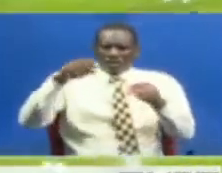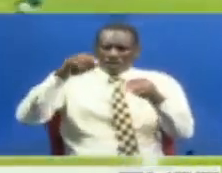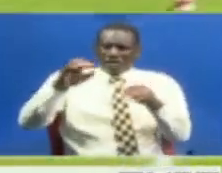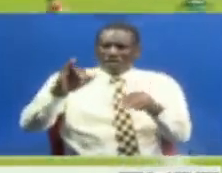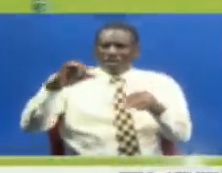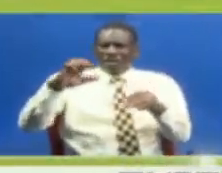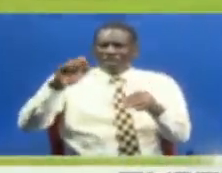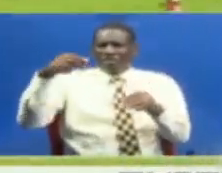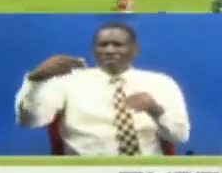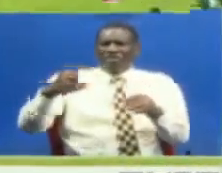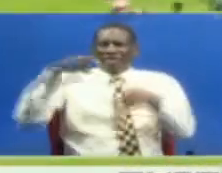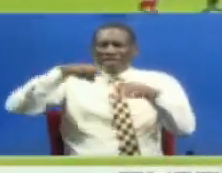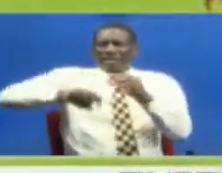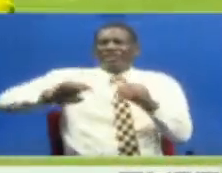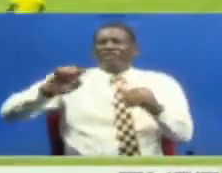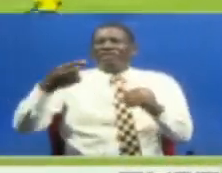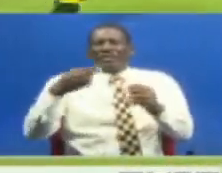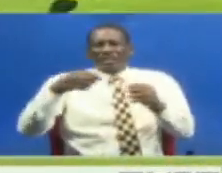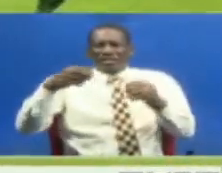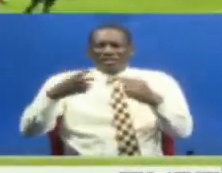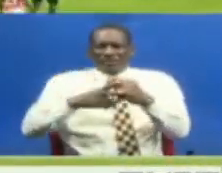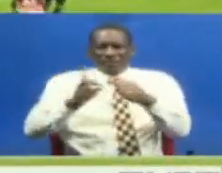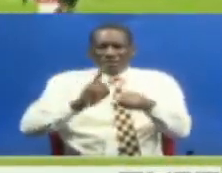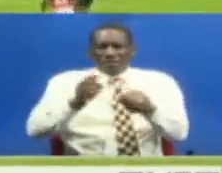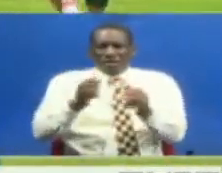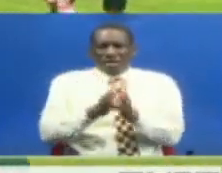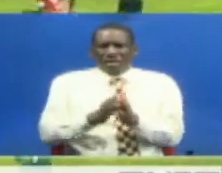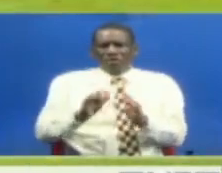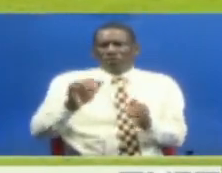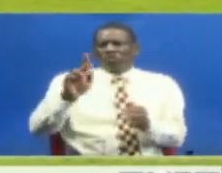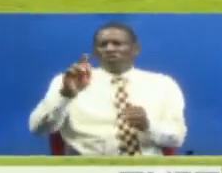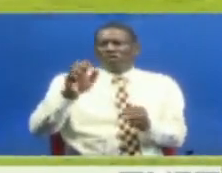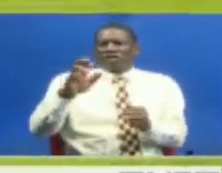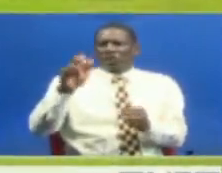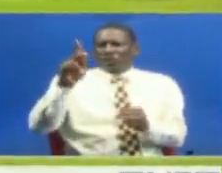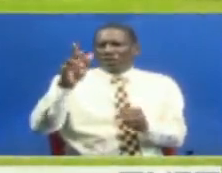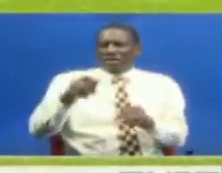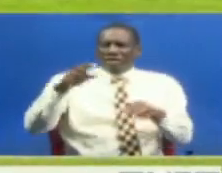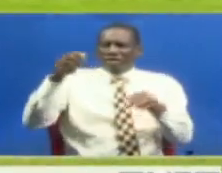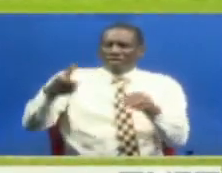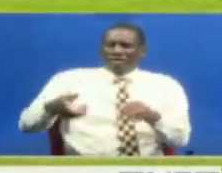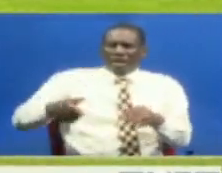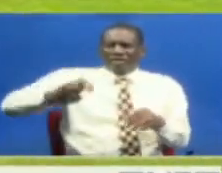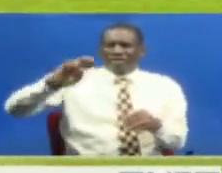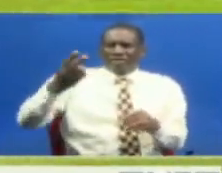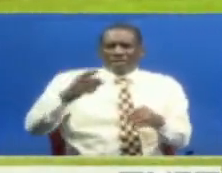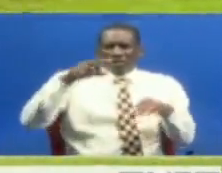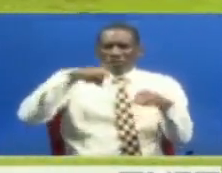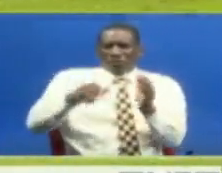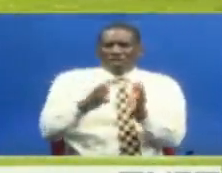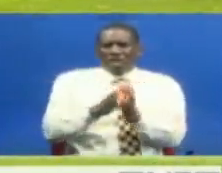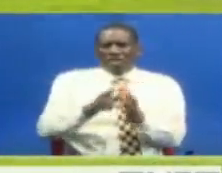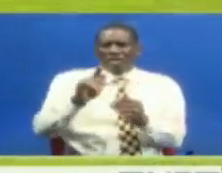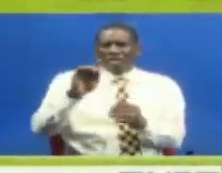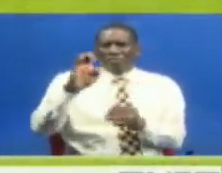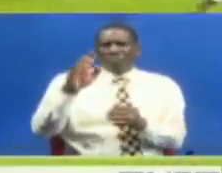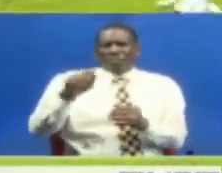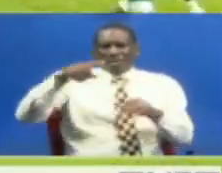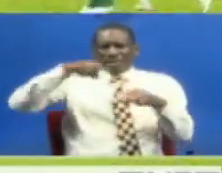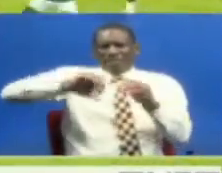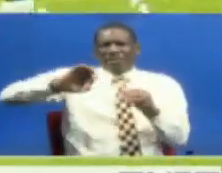header 7 minutes into the game. Rainbow FC player Karioki added the extra in the second goal, while Kibet scored the third in the